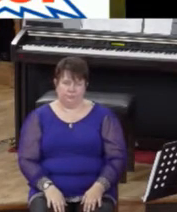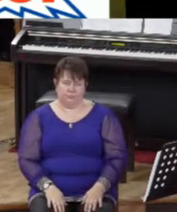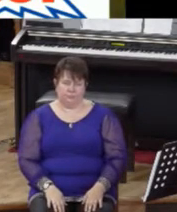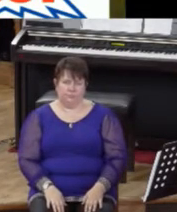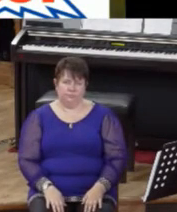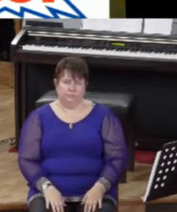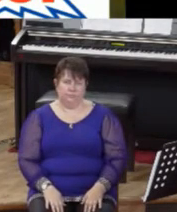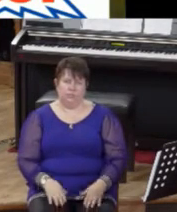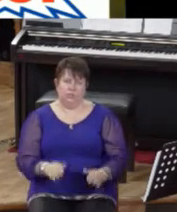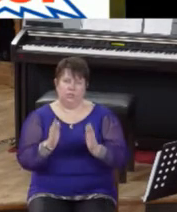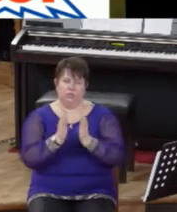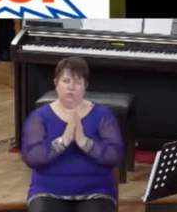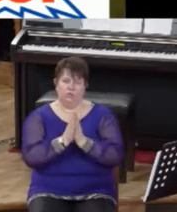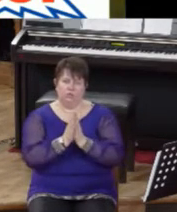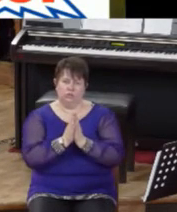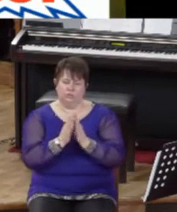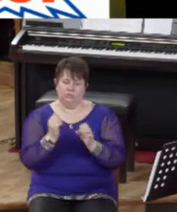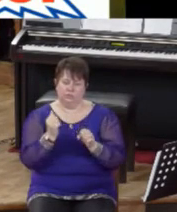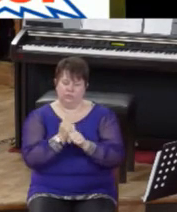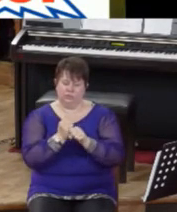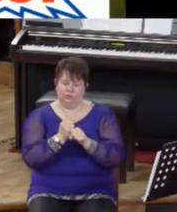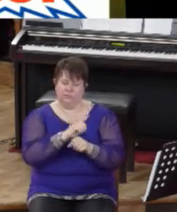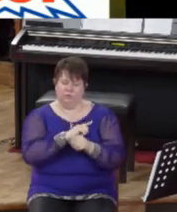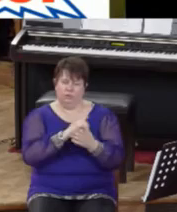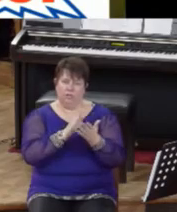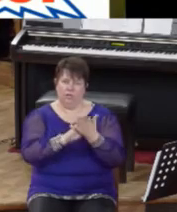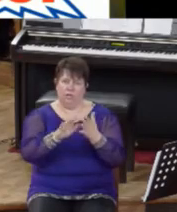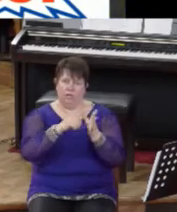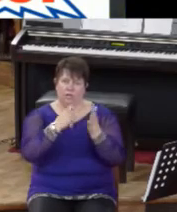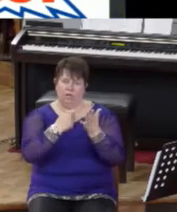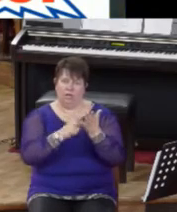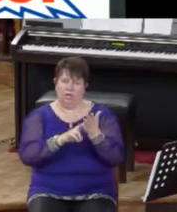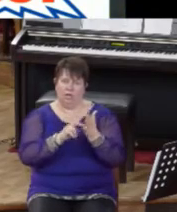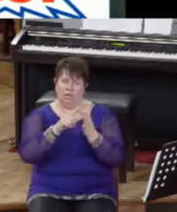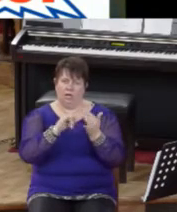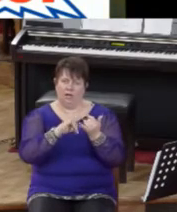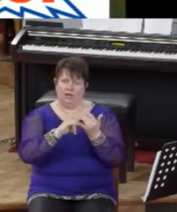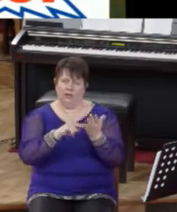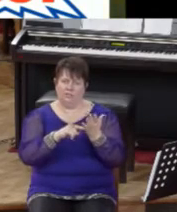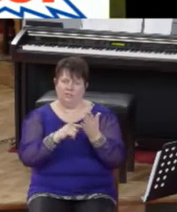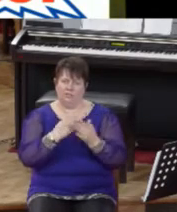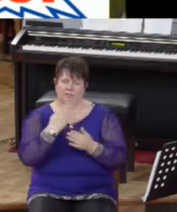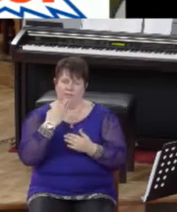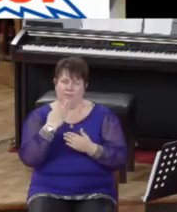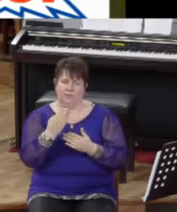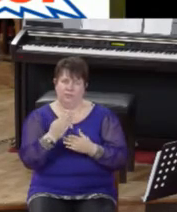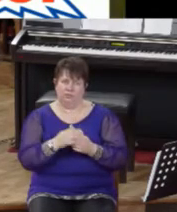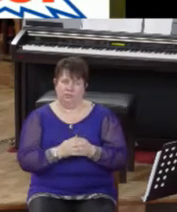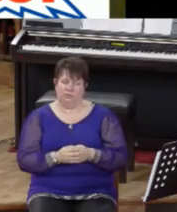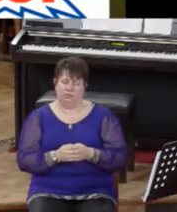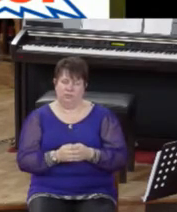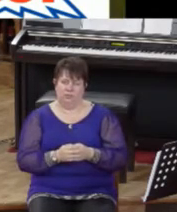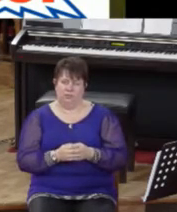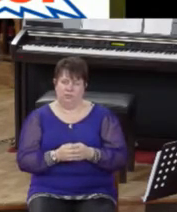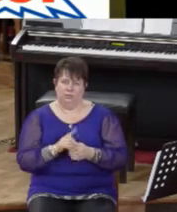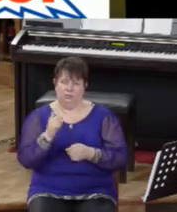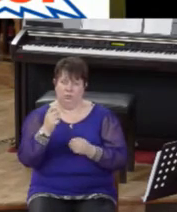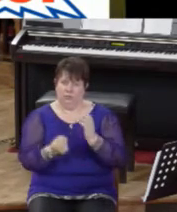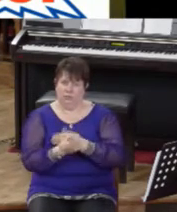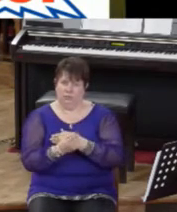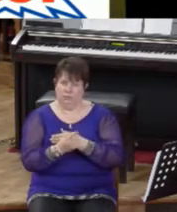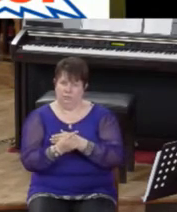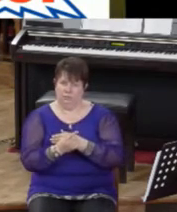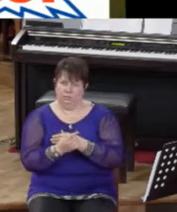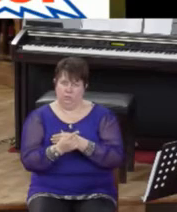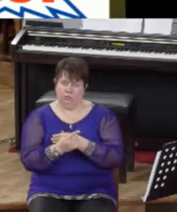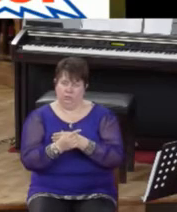The sanctuary of the church was prepared for harvest Thanksgiving when all of a sudden it was laid to waste